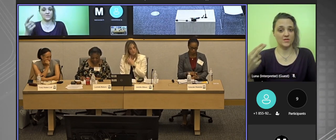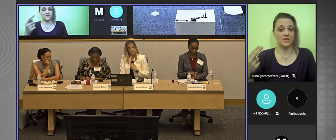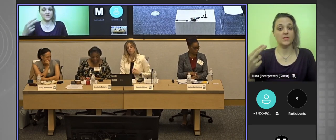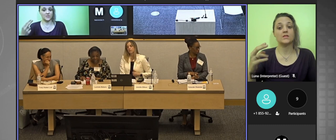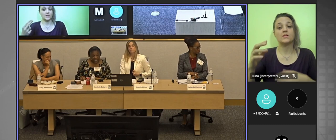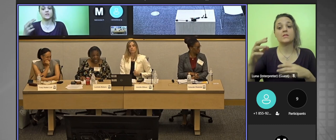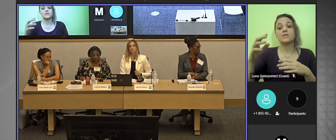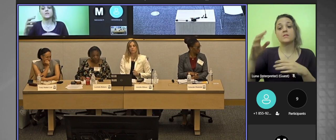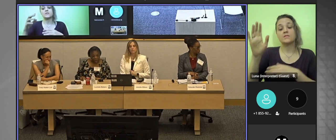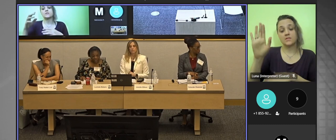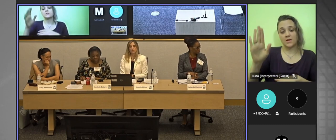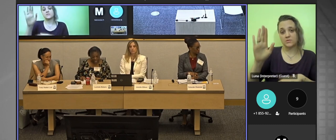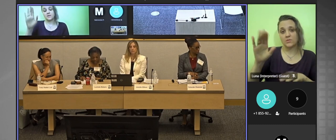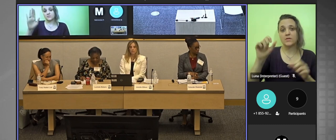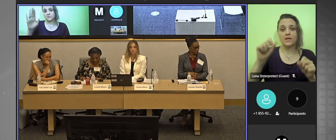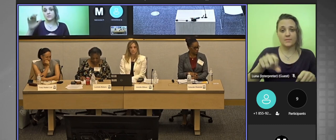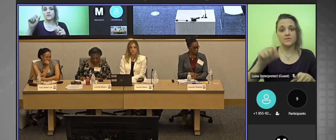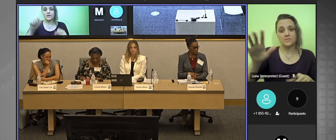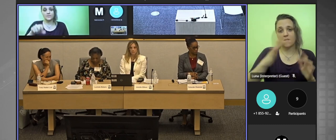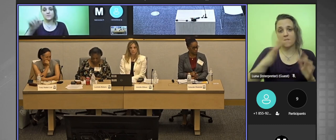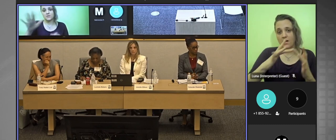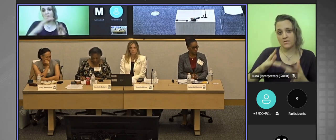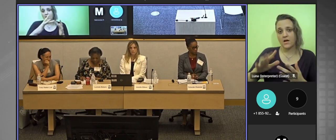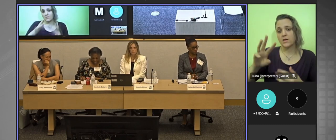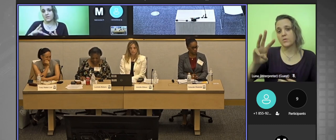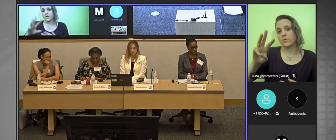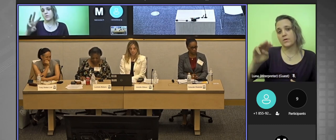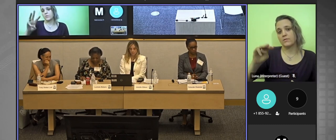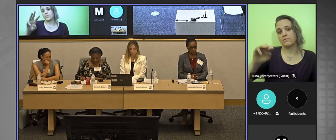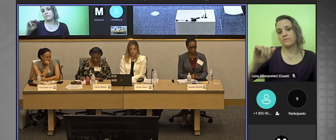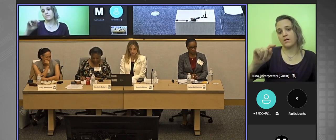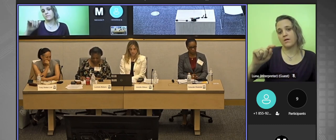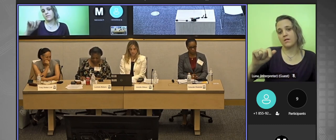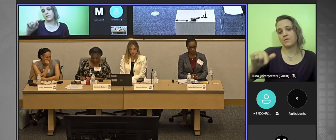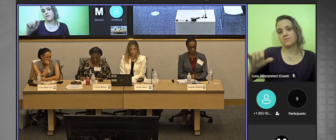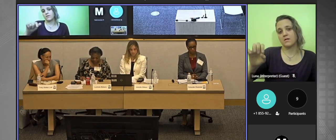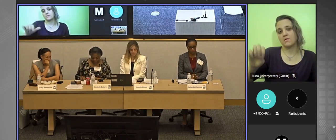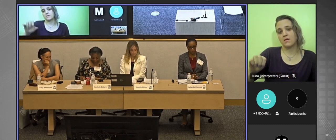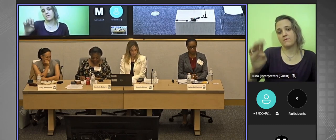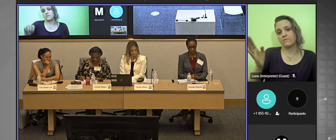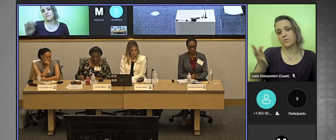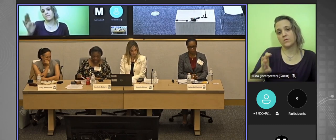15th. Testimony can be submitted online at